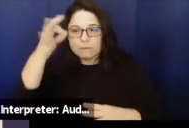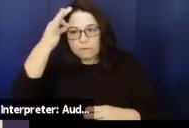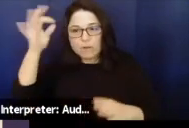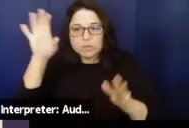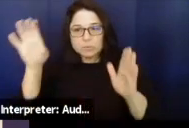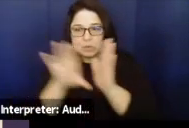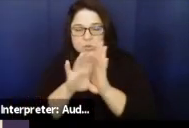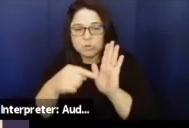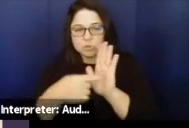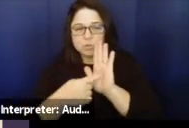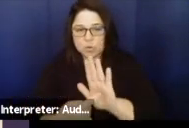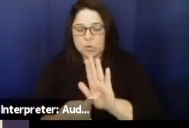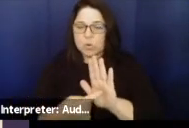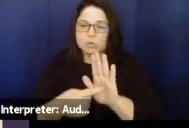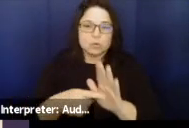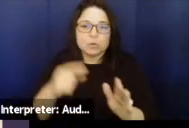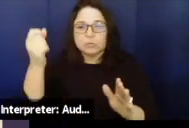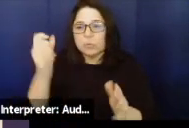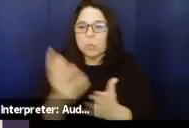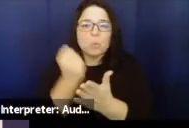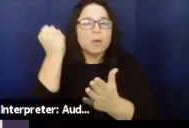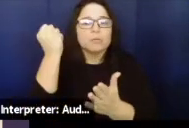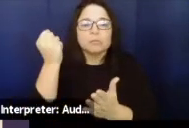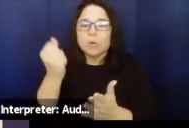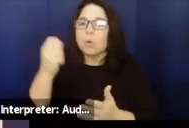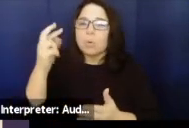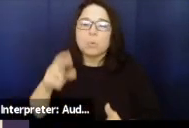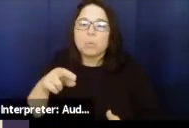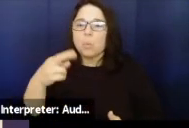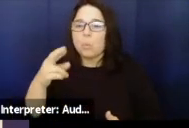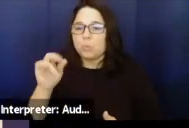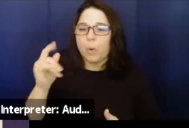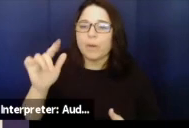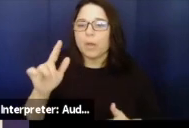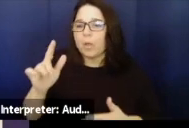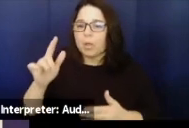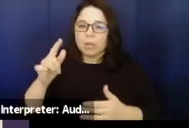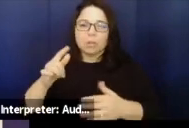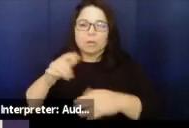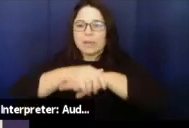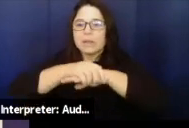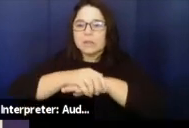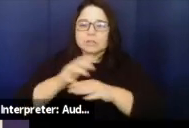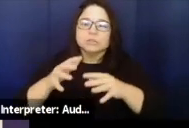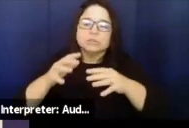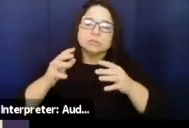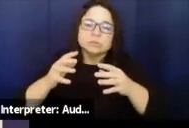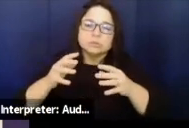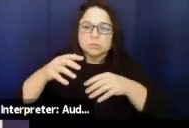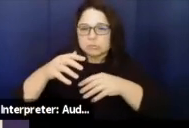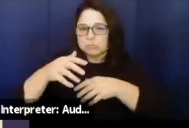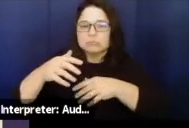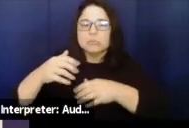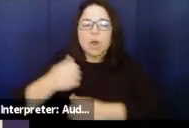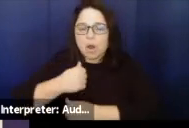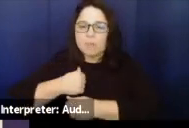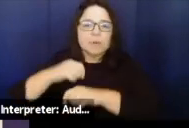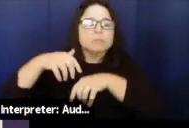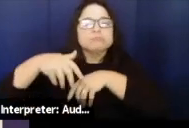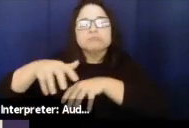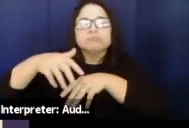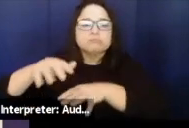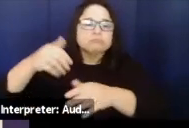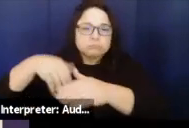triumphant return of royal forces to New York. However, by the 19th